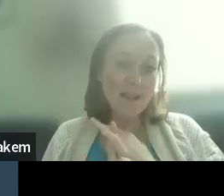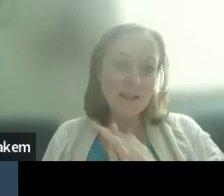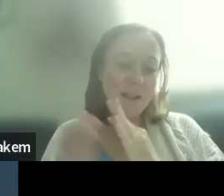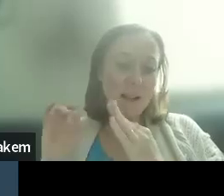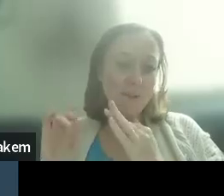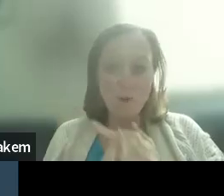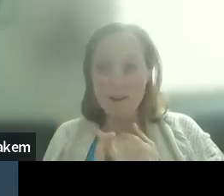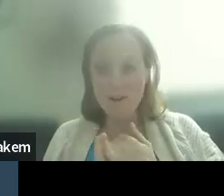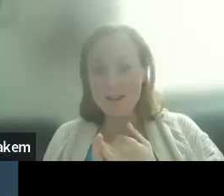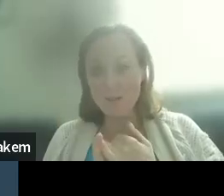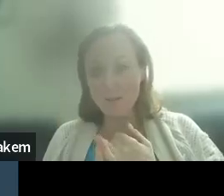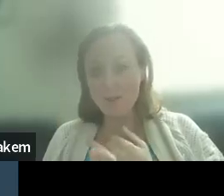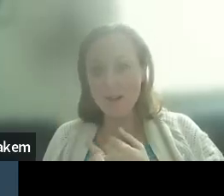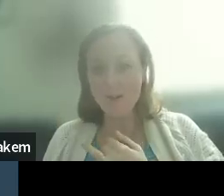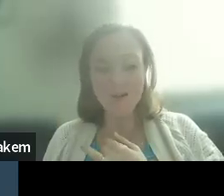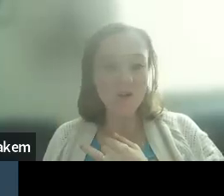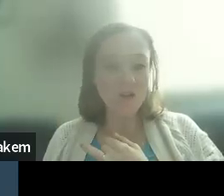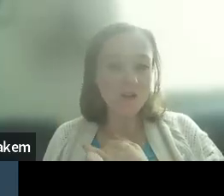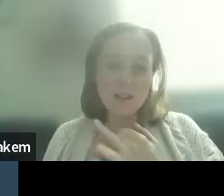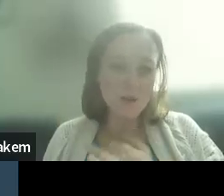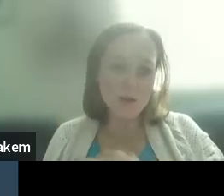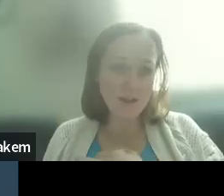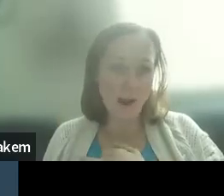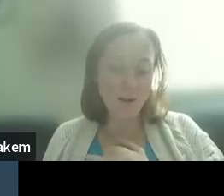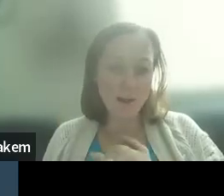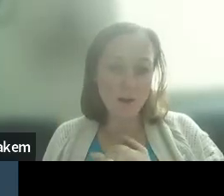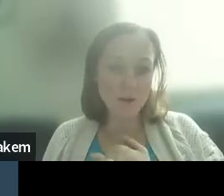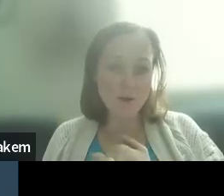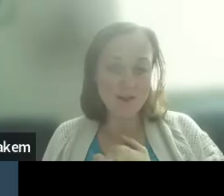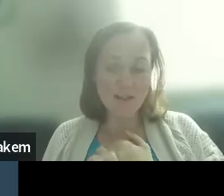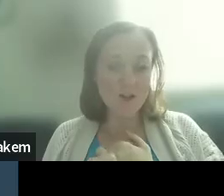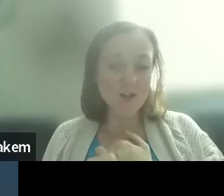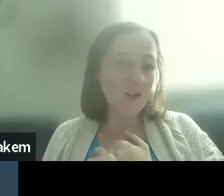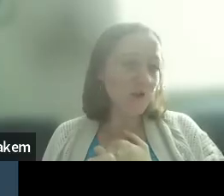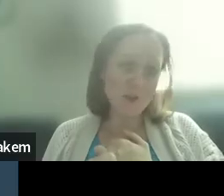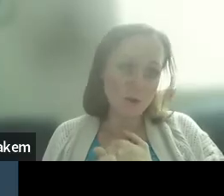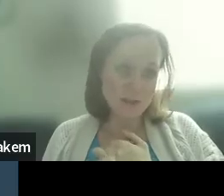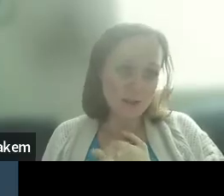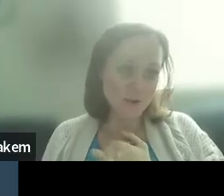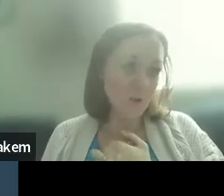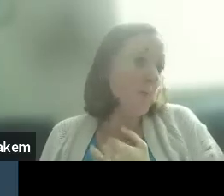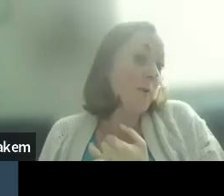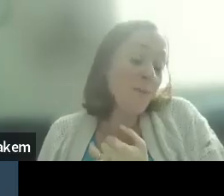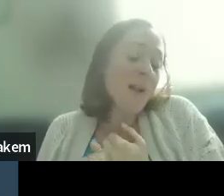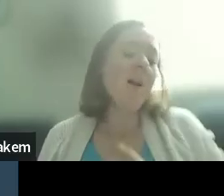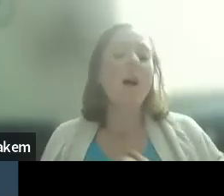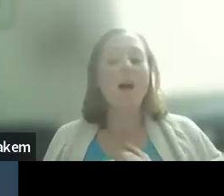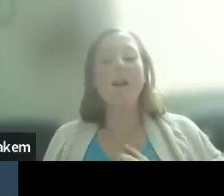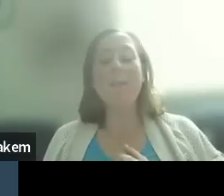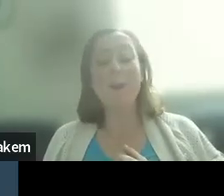on three things. One is just talked about digital services. So it's really about how do you ensure that technology and digital solutions deliver for the